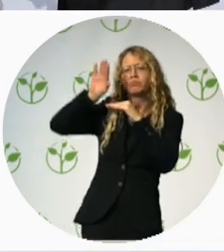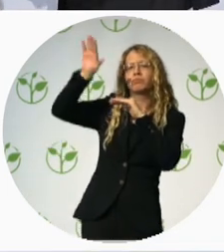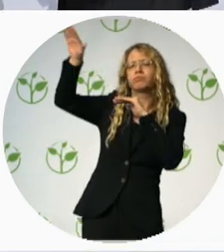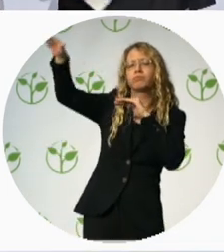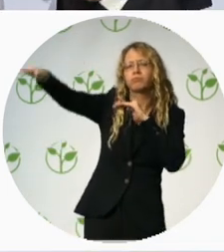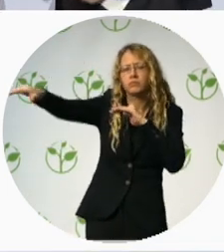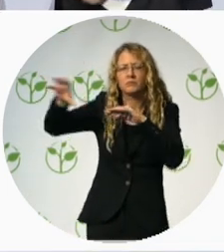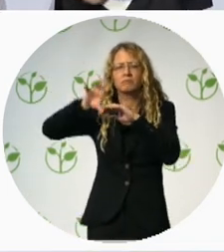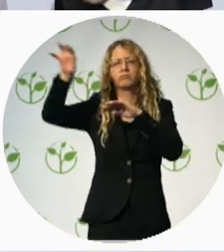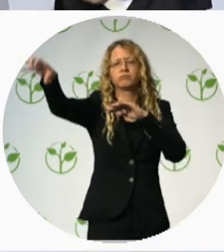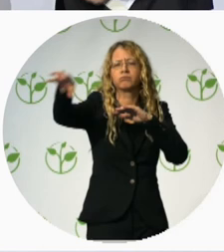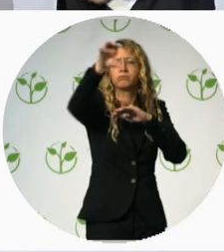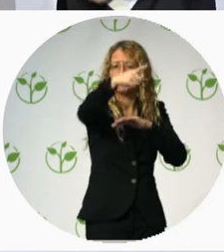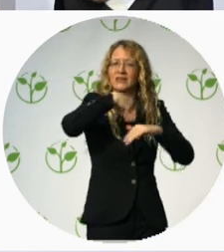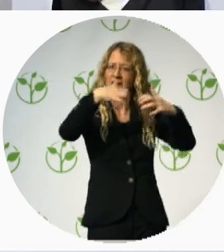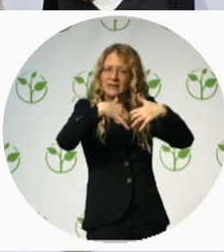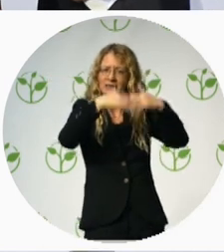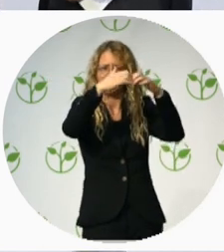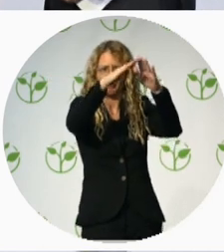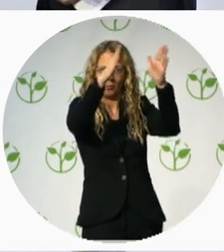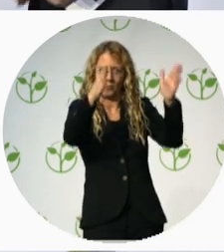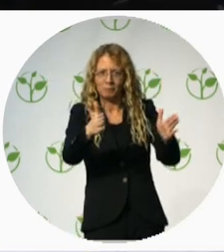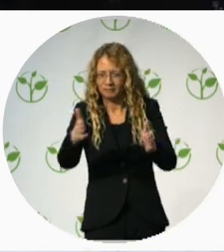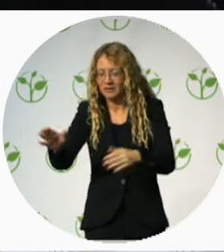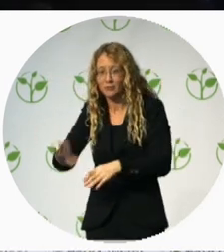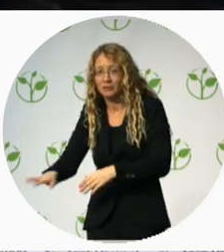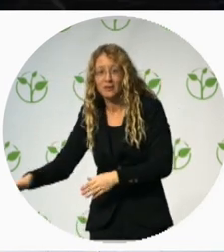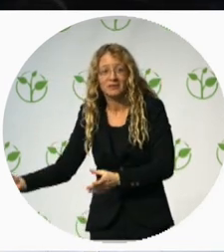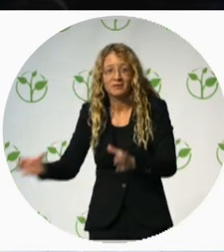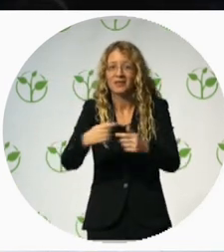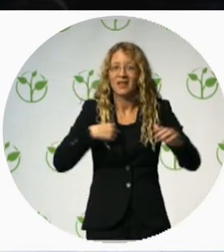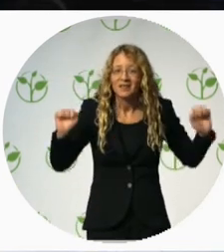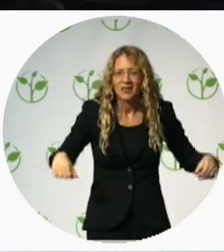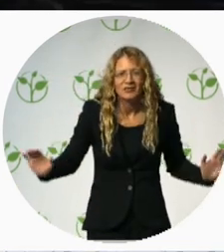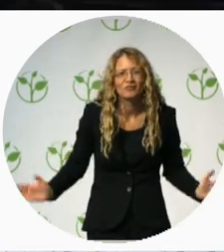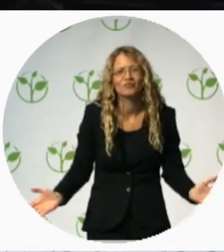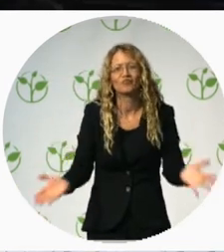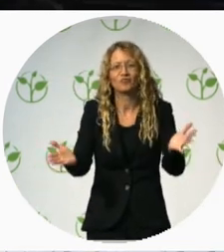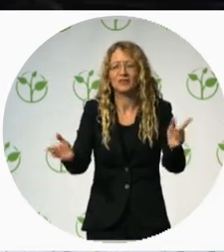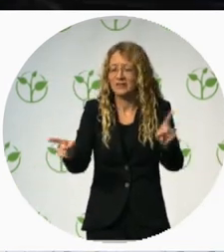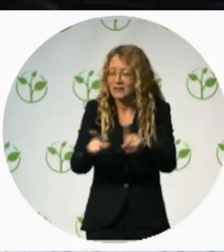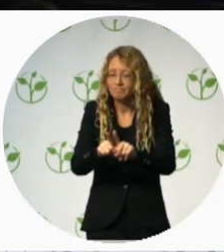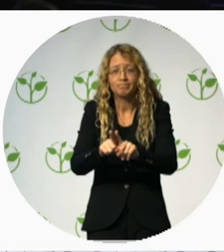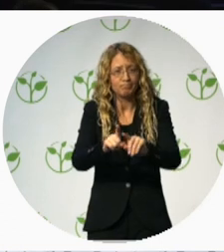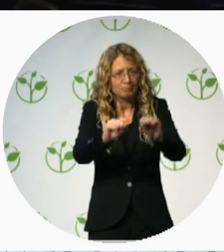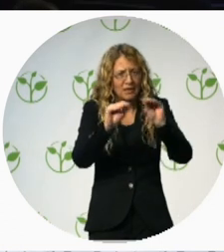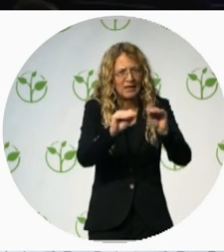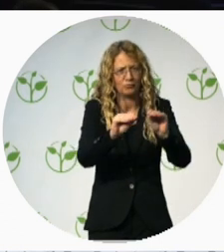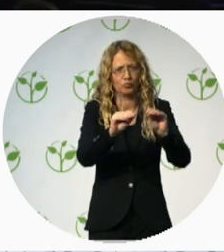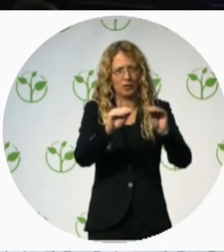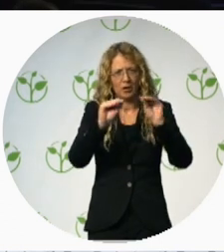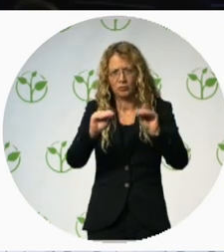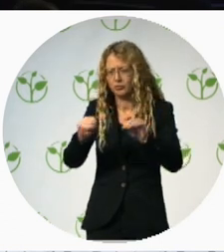the development of child potential to provide clinical services and education for children with disabilities